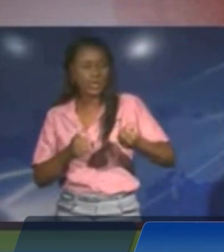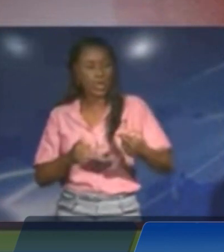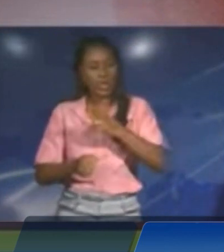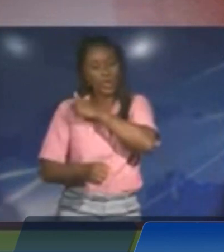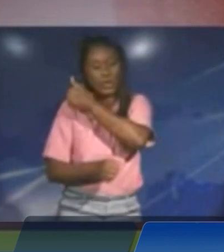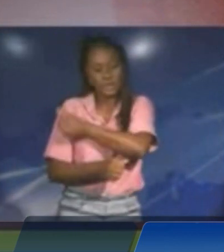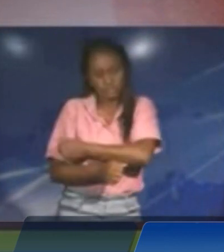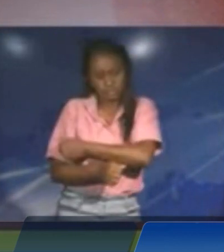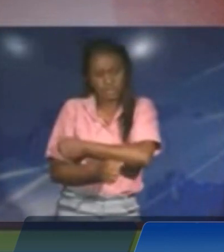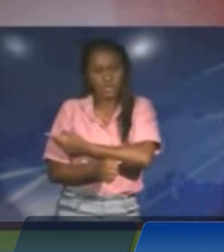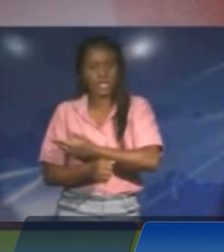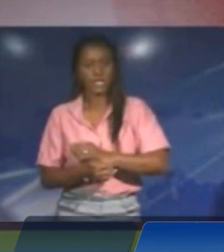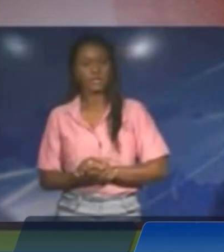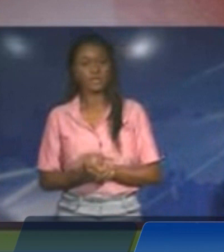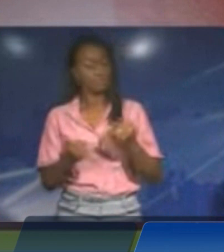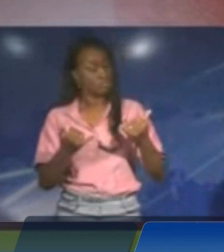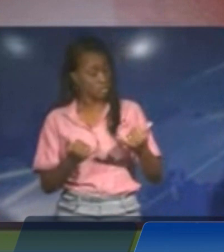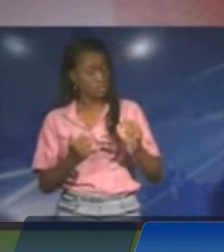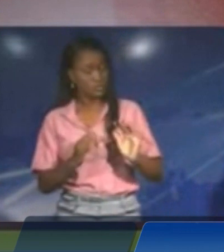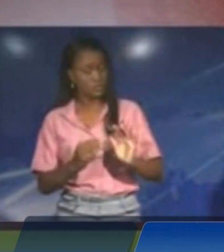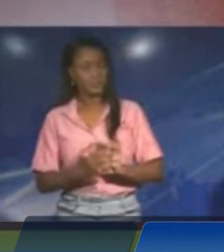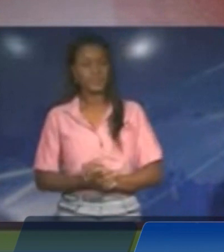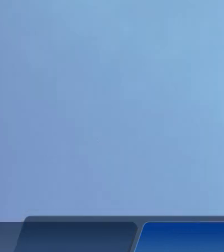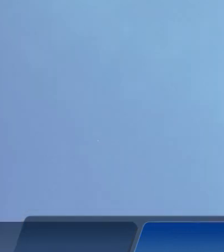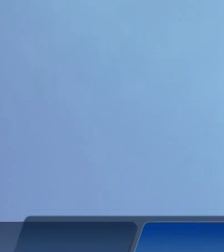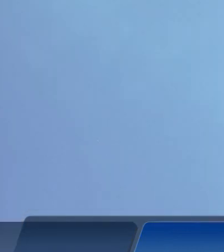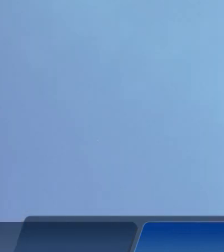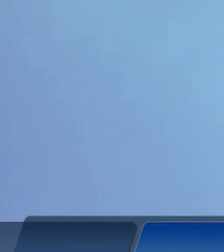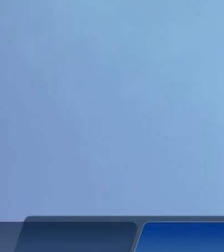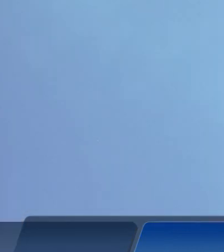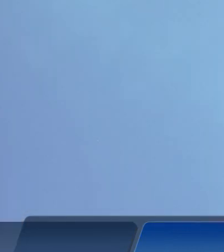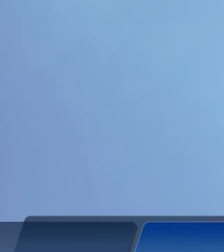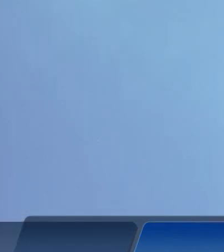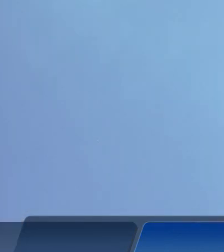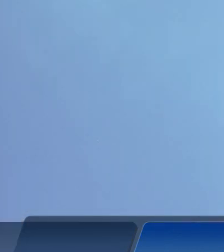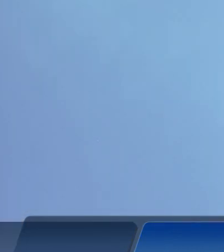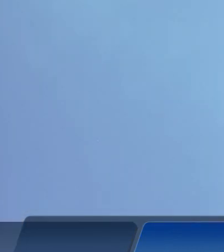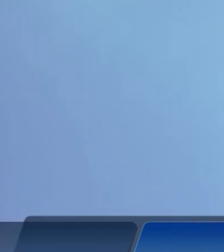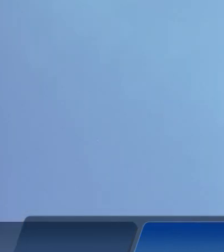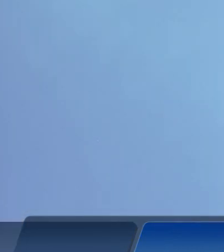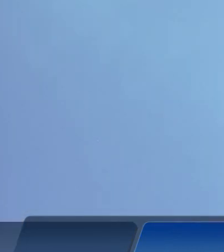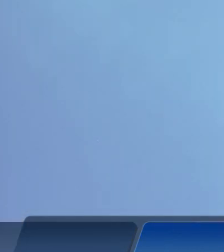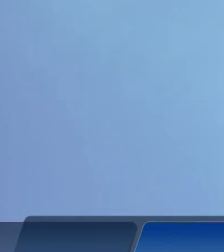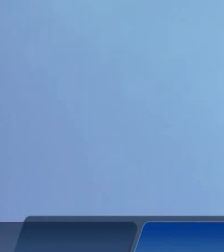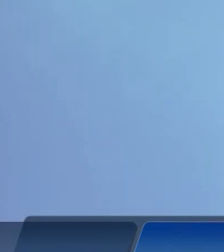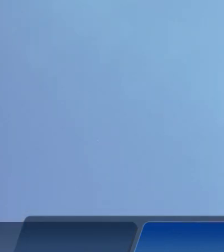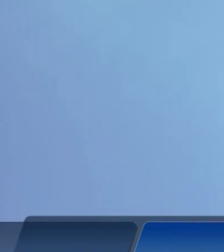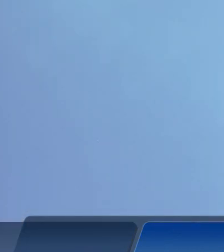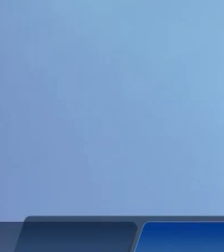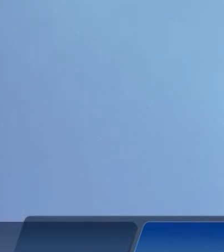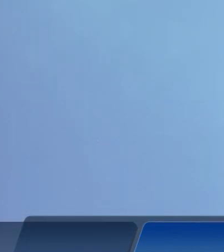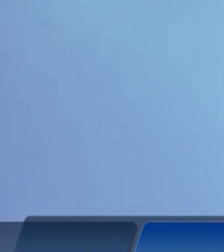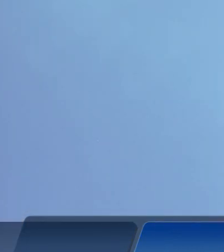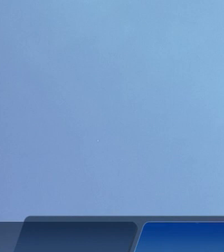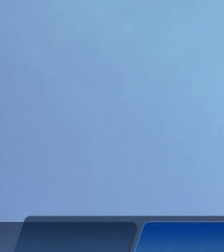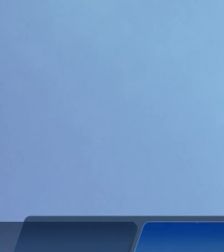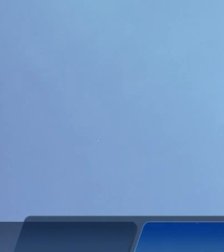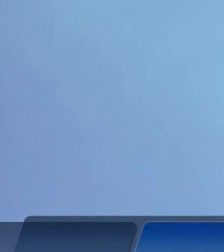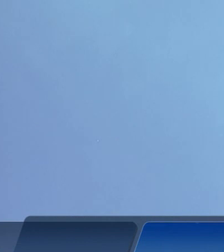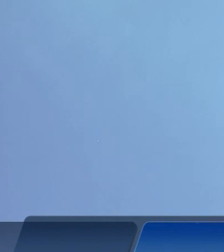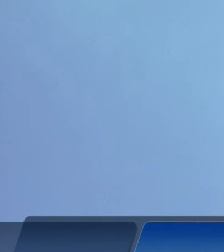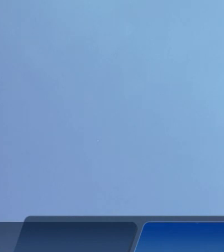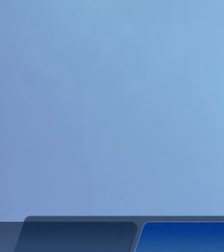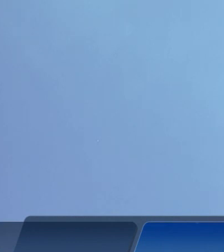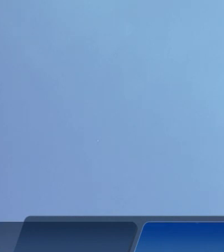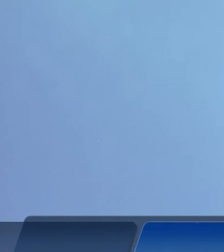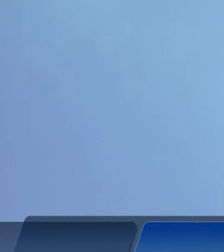more hospitalizations, at least at this early stage. Dr. Parasram said BA5 has been detected in 89